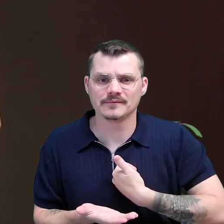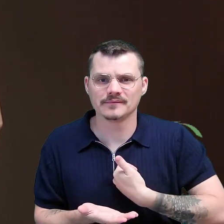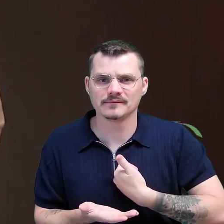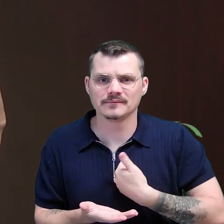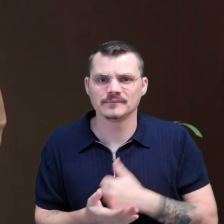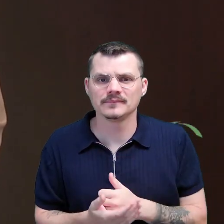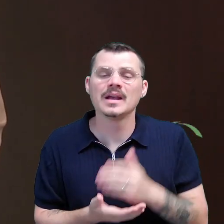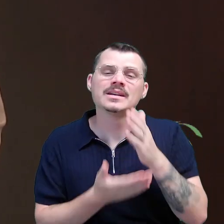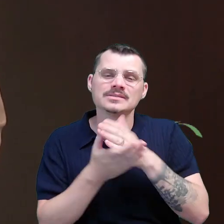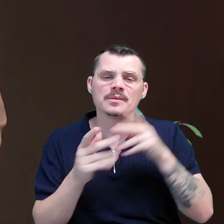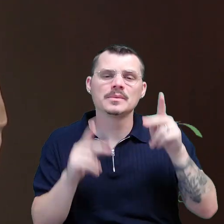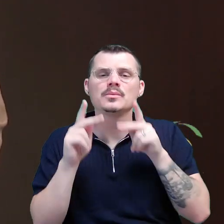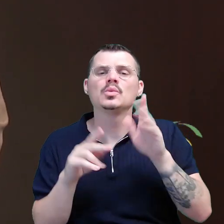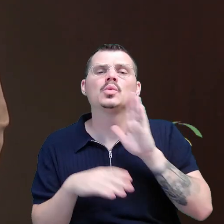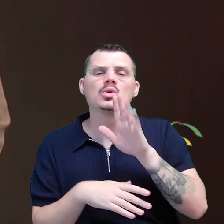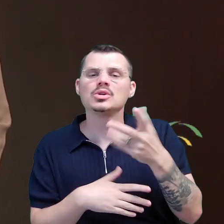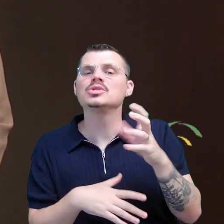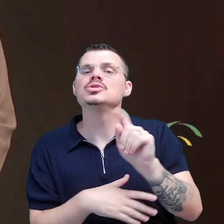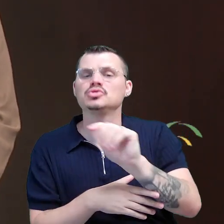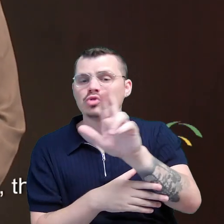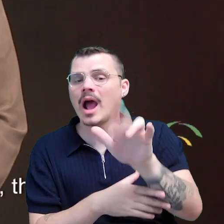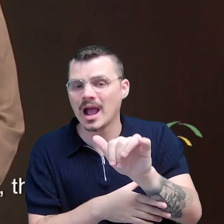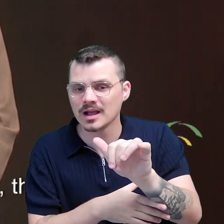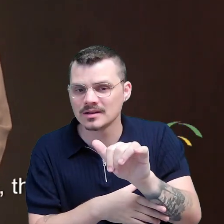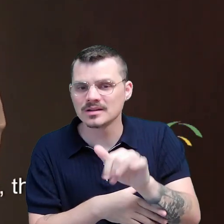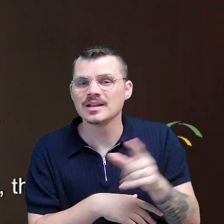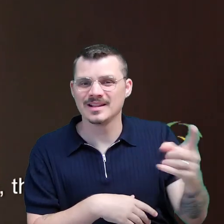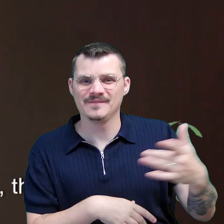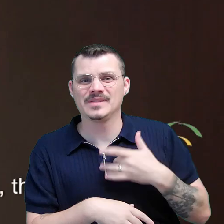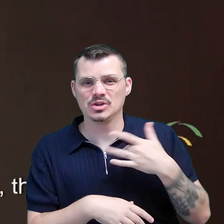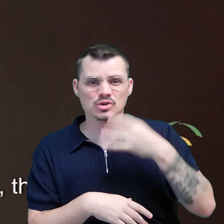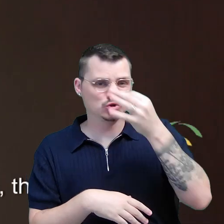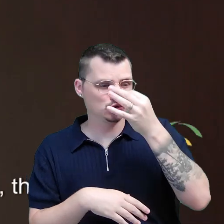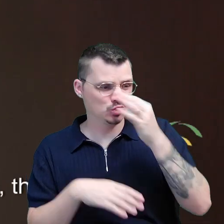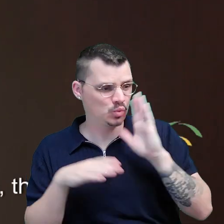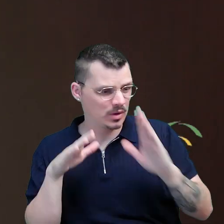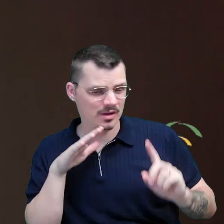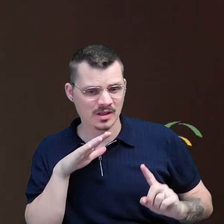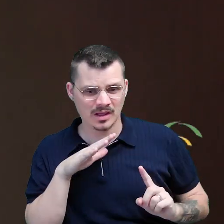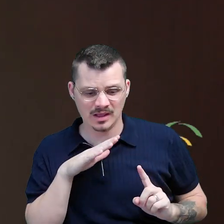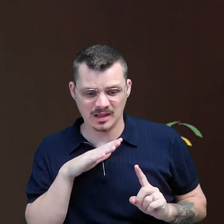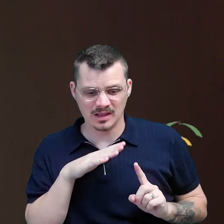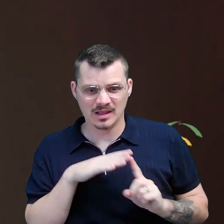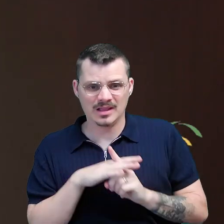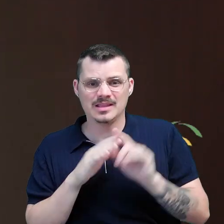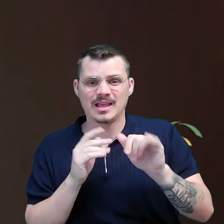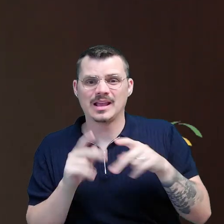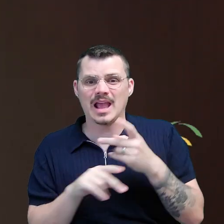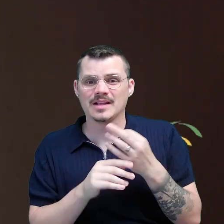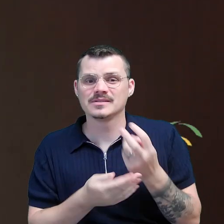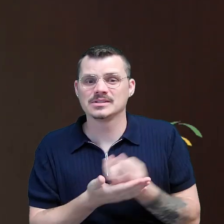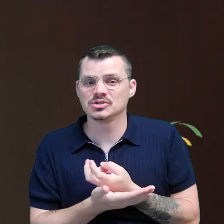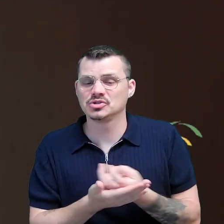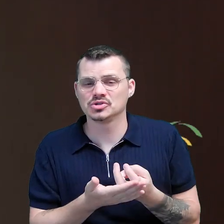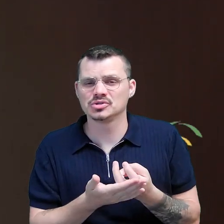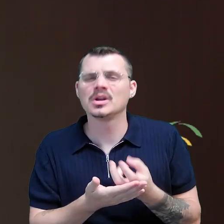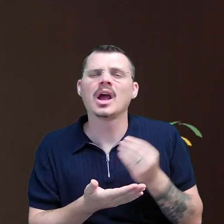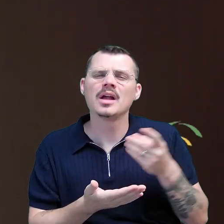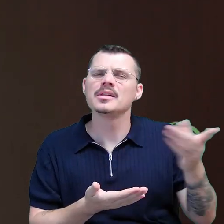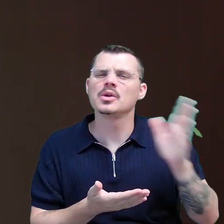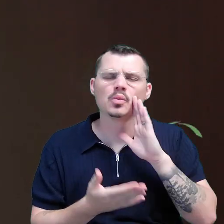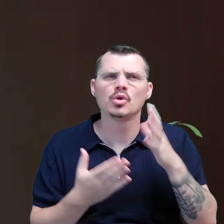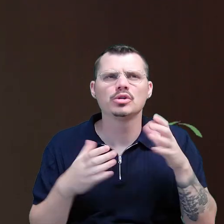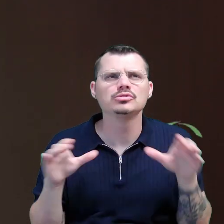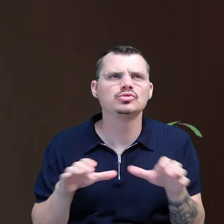Some people will try. They can feel them coming on, for example, this type of seizure, and they will do some